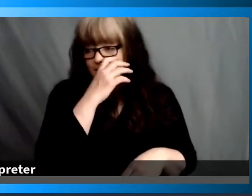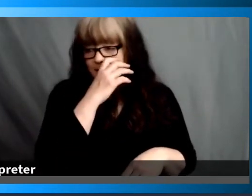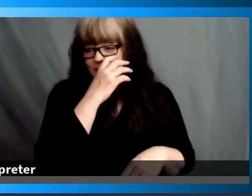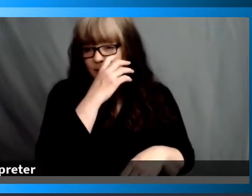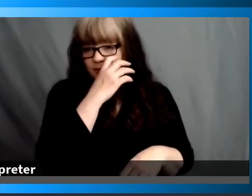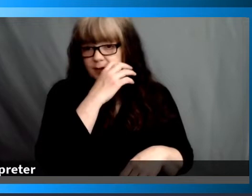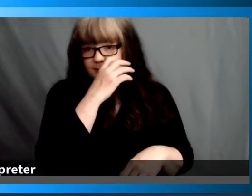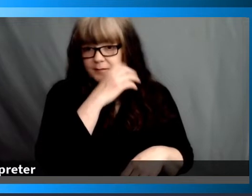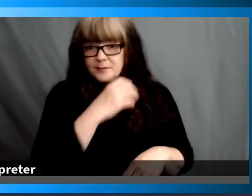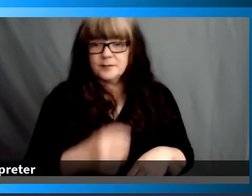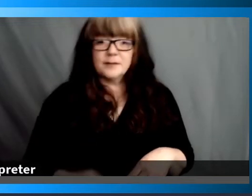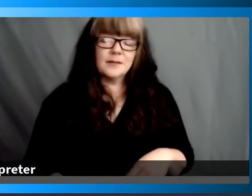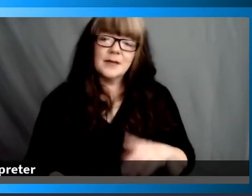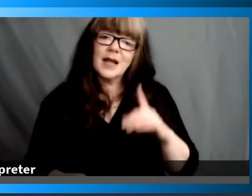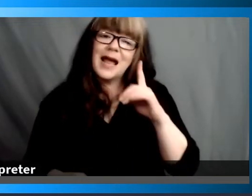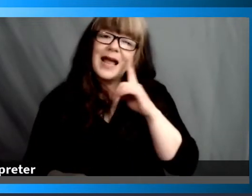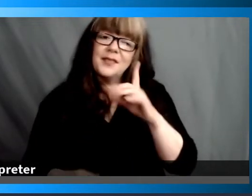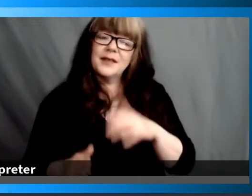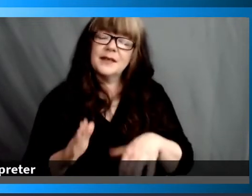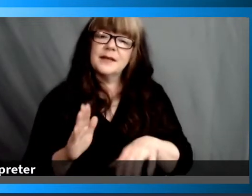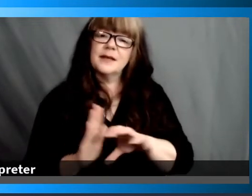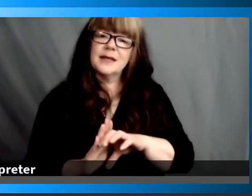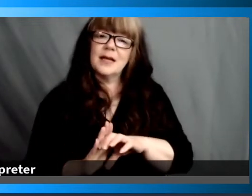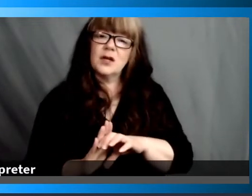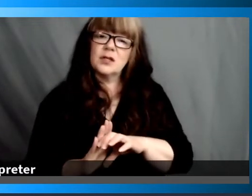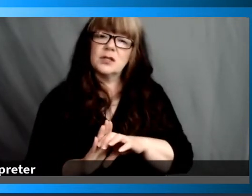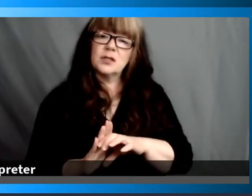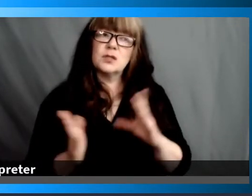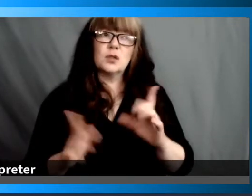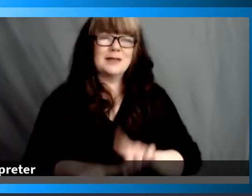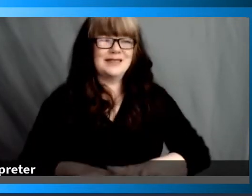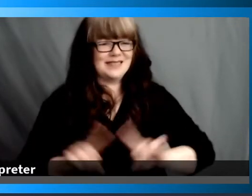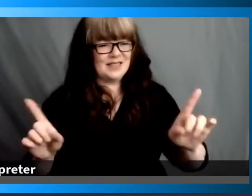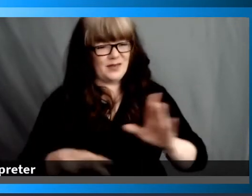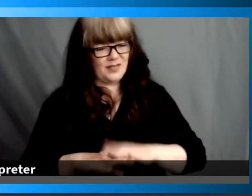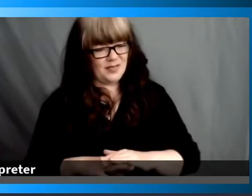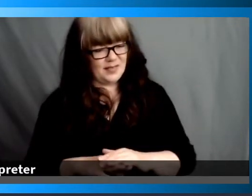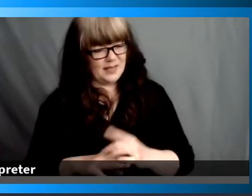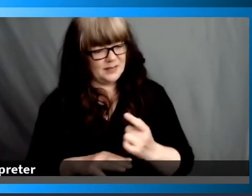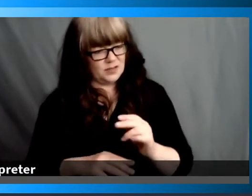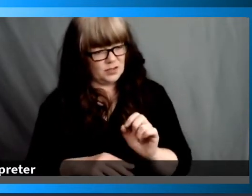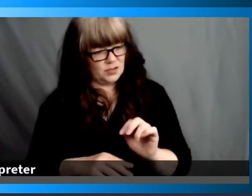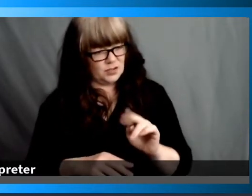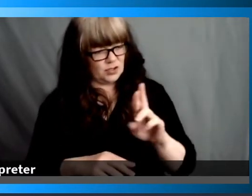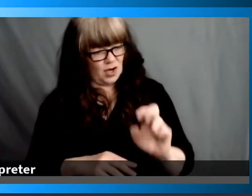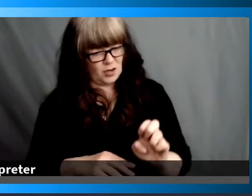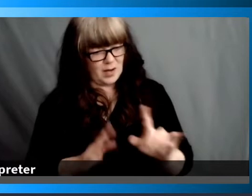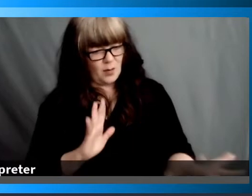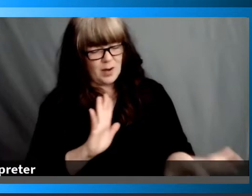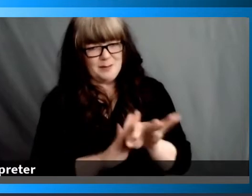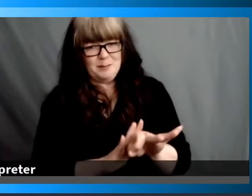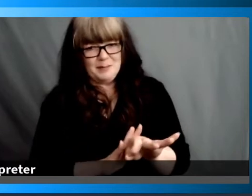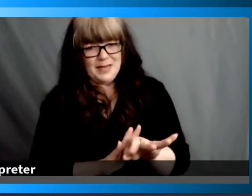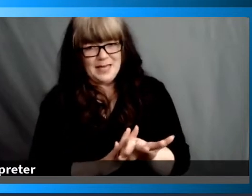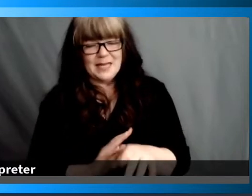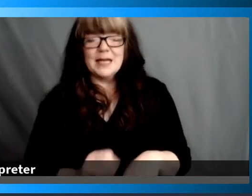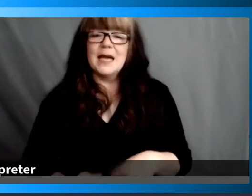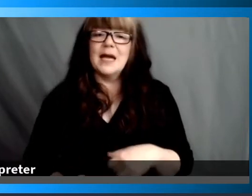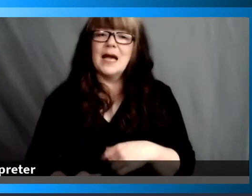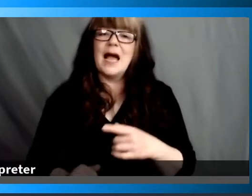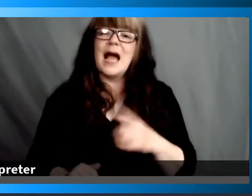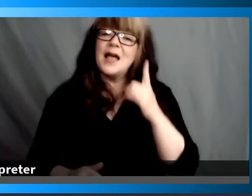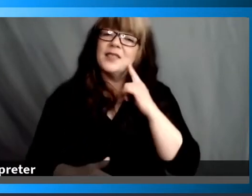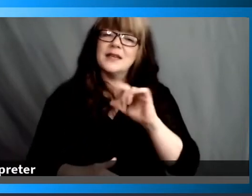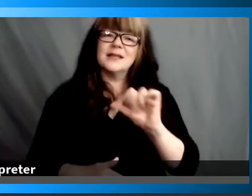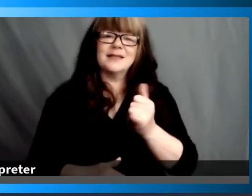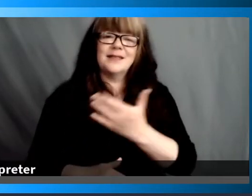I feel like their characters are so different than the genre that I'm going to pick, which makes it so cool. I would do 10 Things I